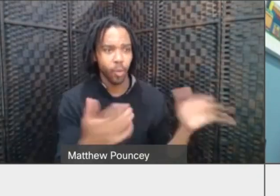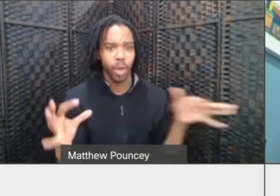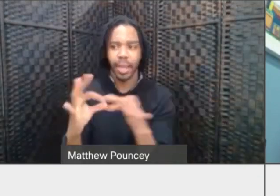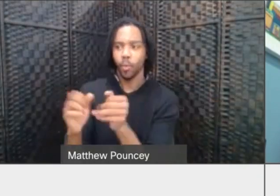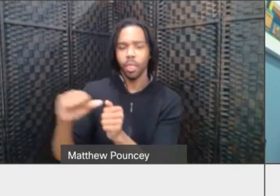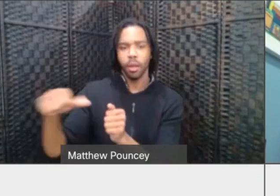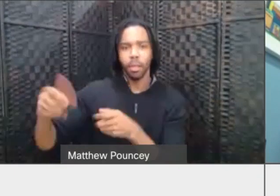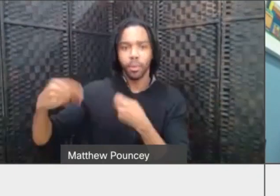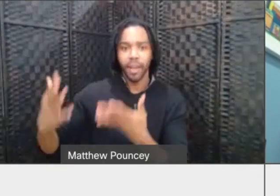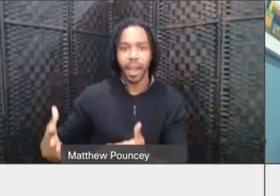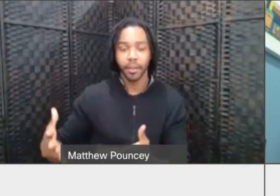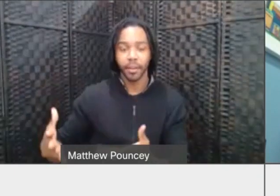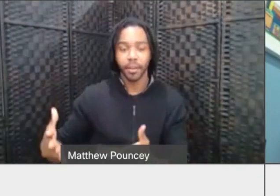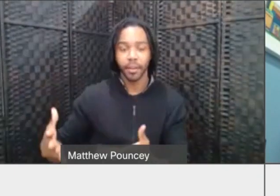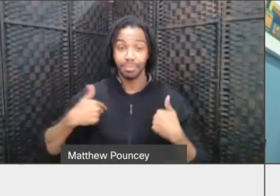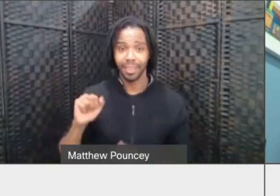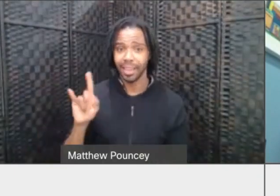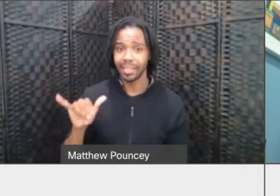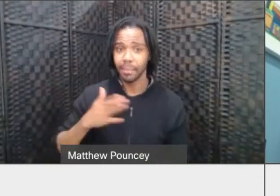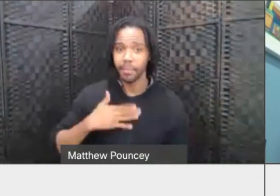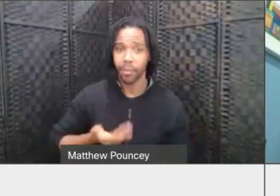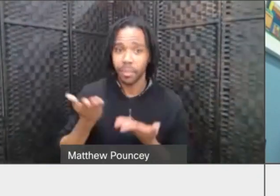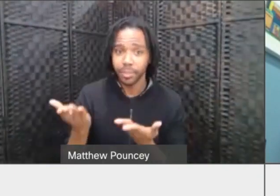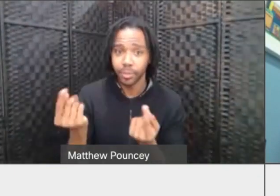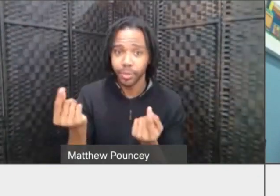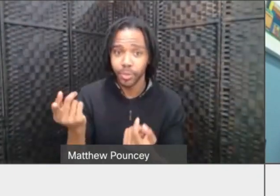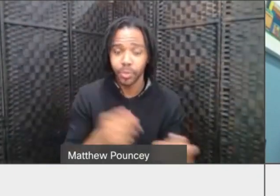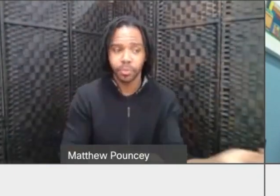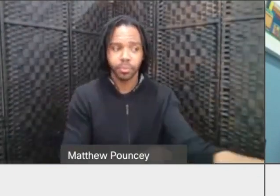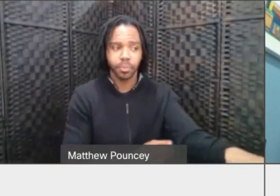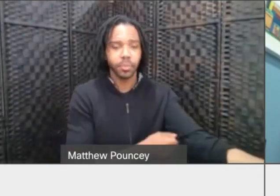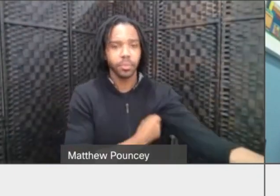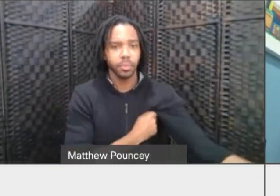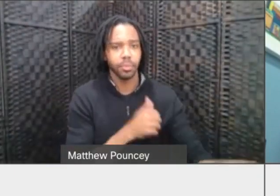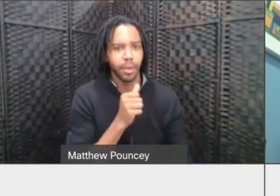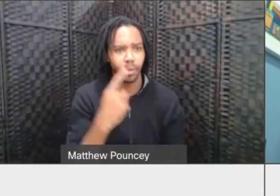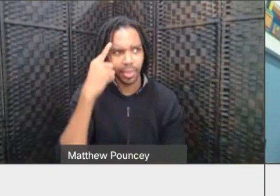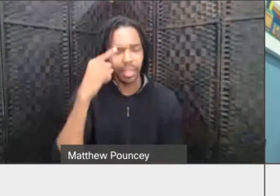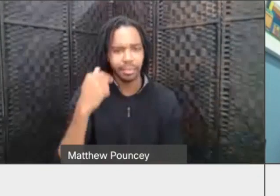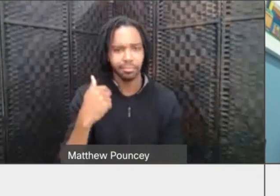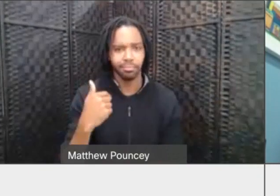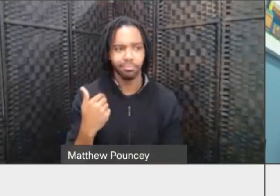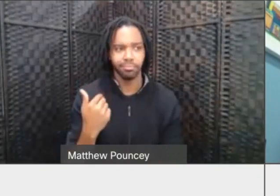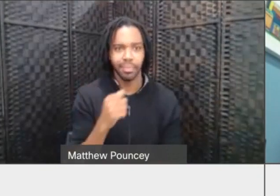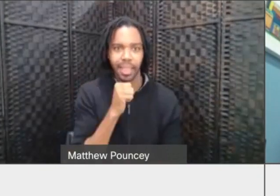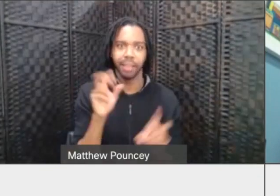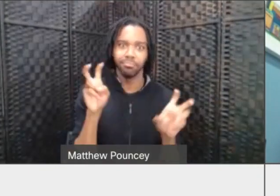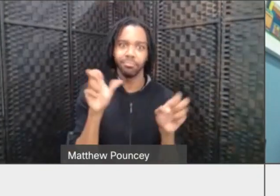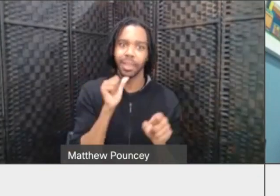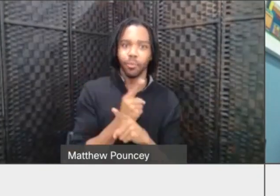I mean, my recommendation would be, and I don't think this is any kind of inappropriate